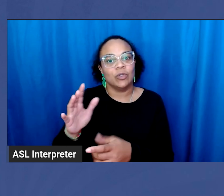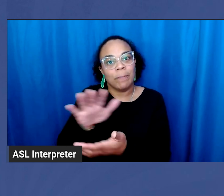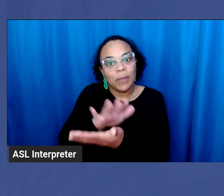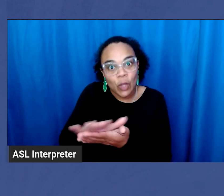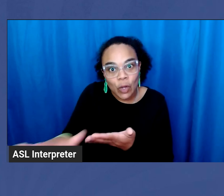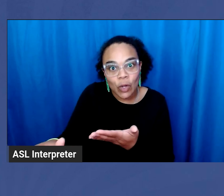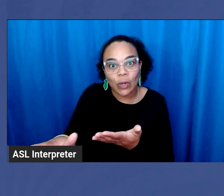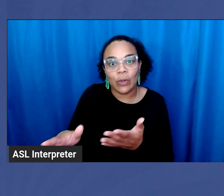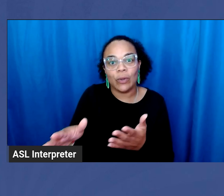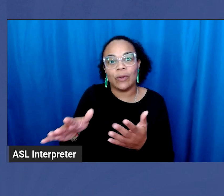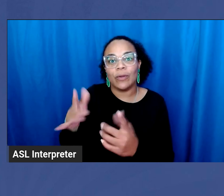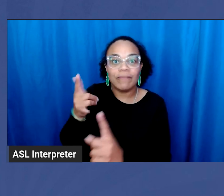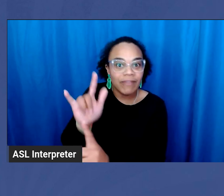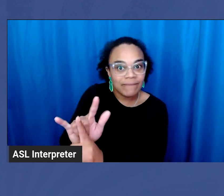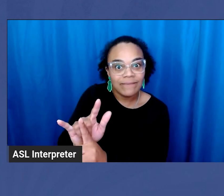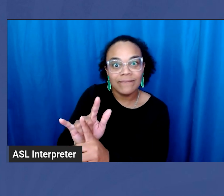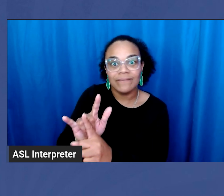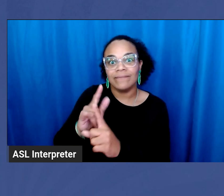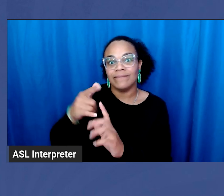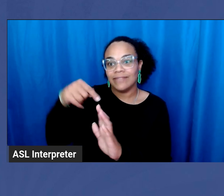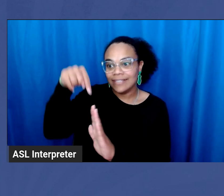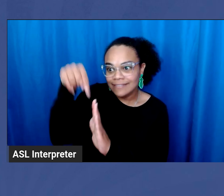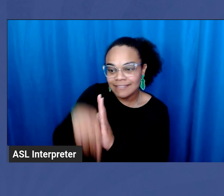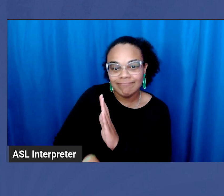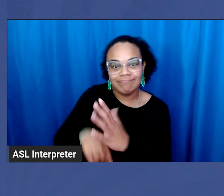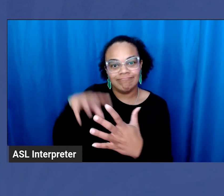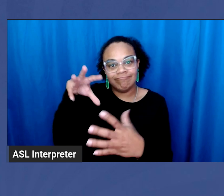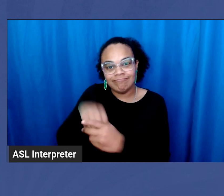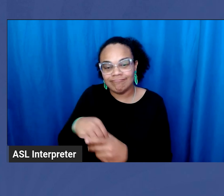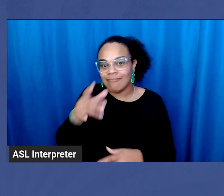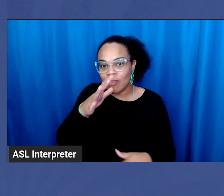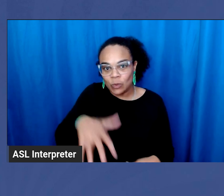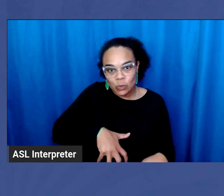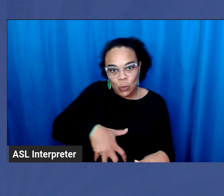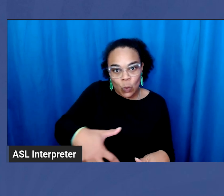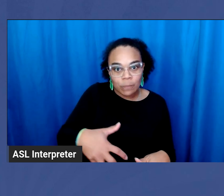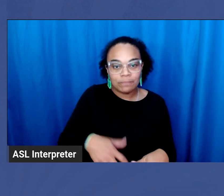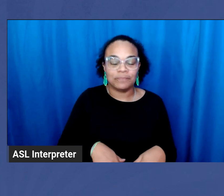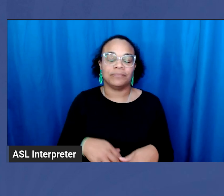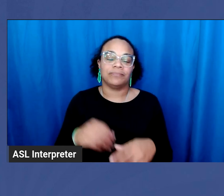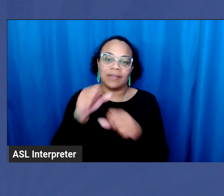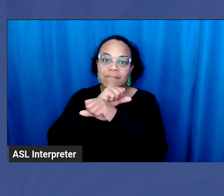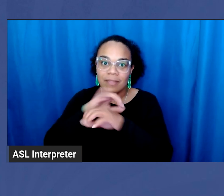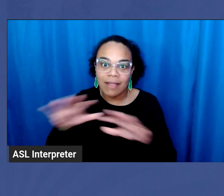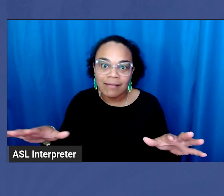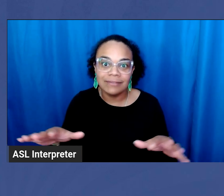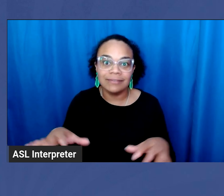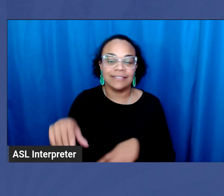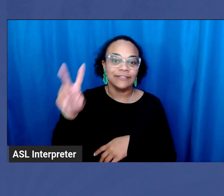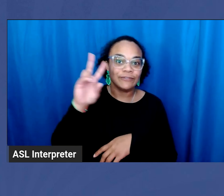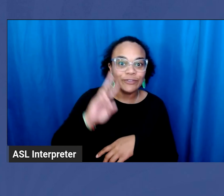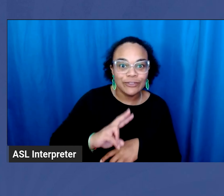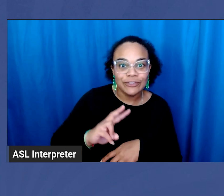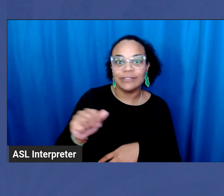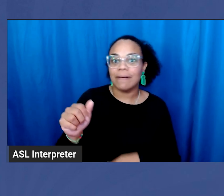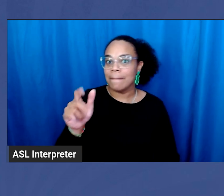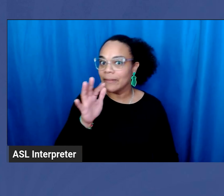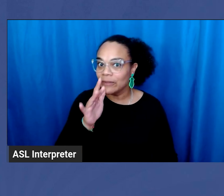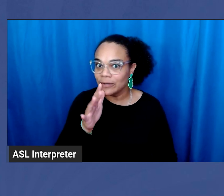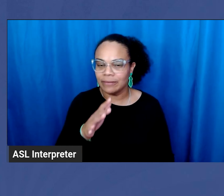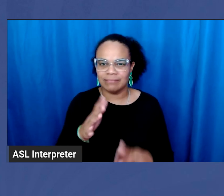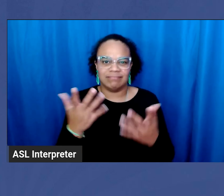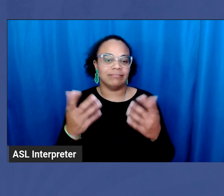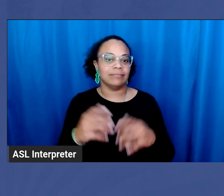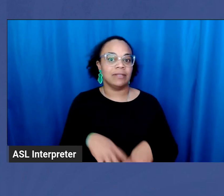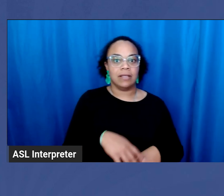pure, loved, deep within the womb, blessed, the virgin, the mother. No motive, said